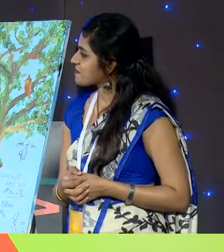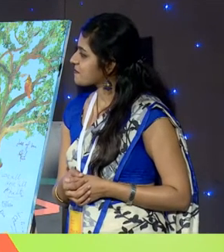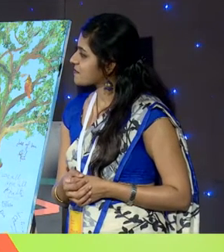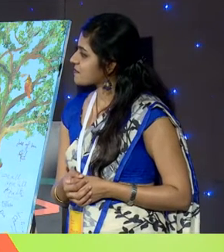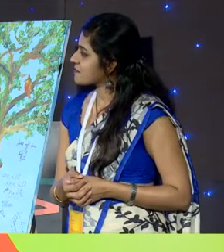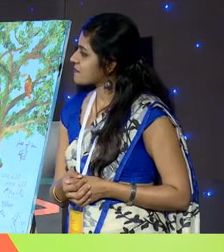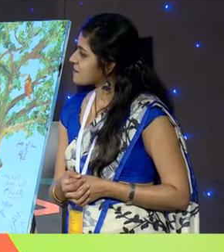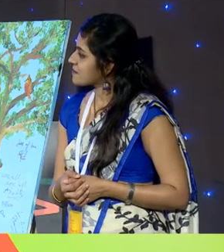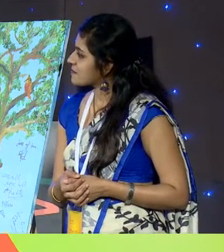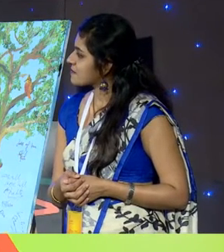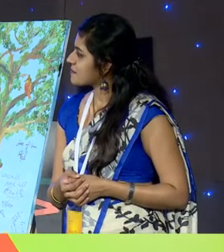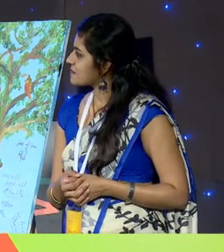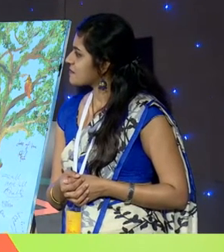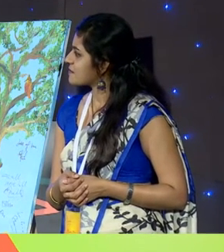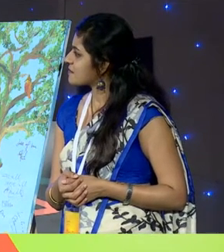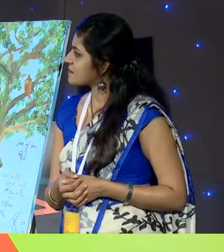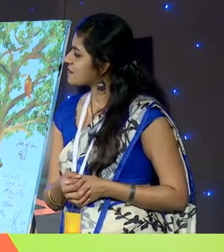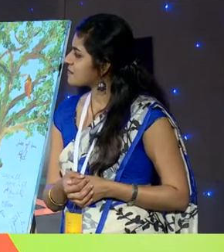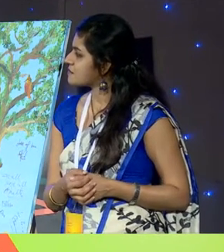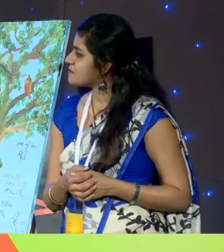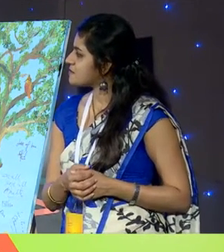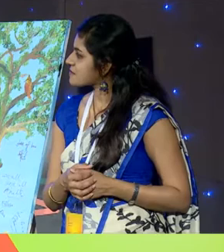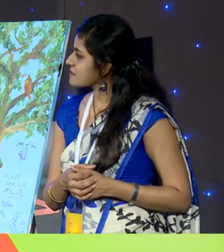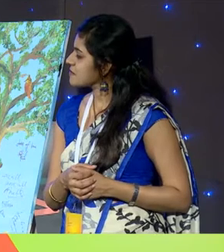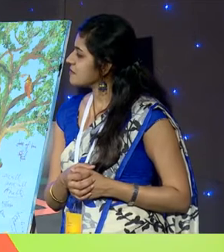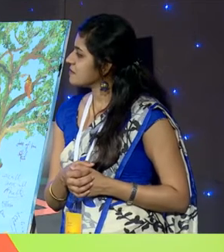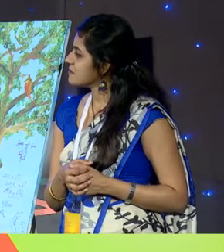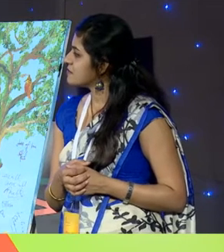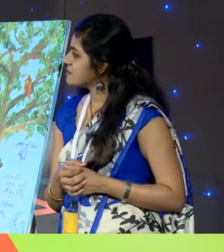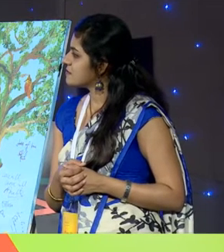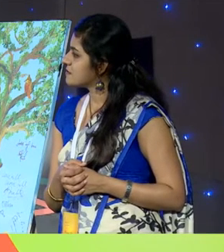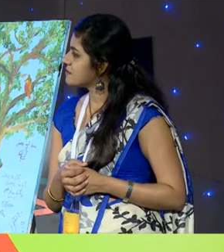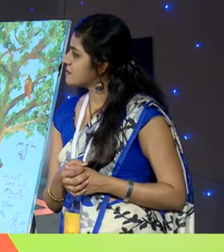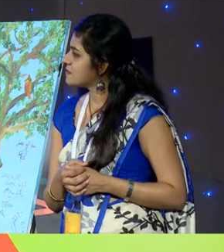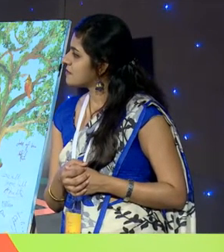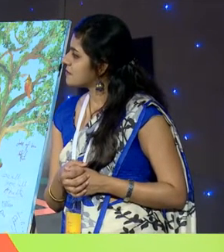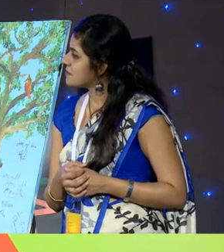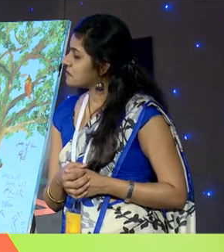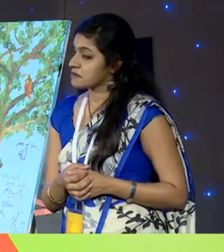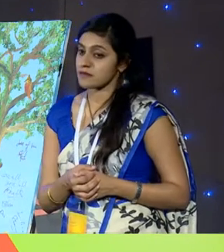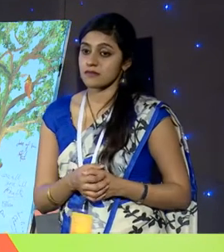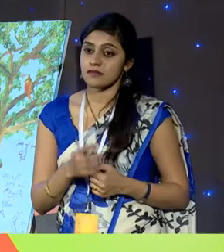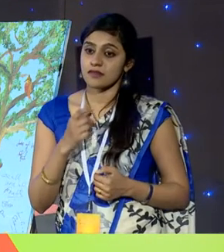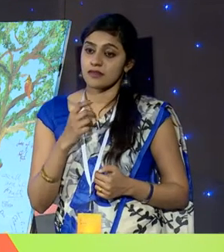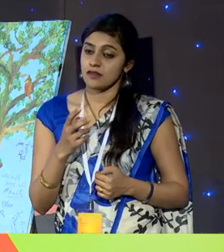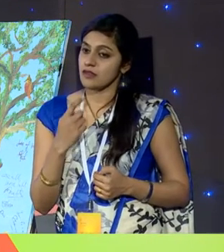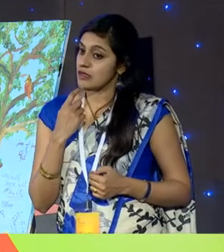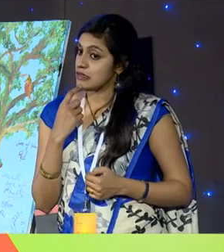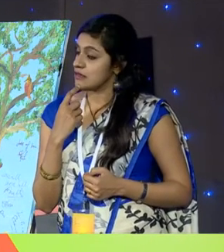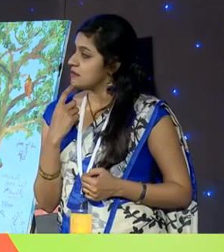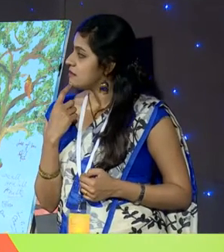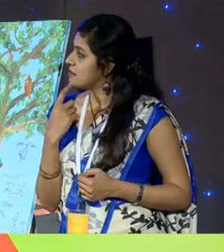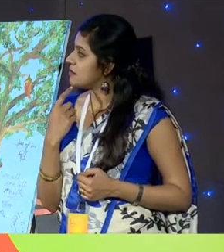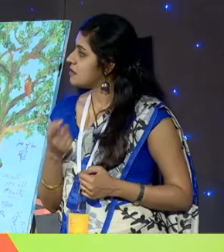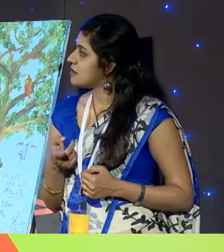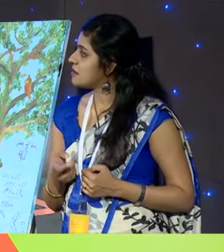about 2 million, 2.6 million, or round about that, persons with disability in this country. And what's our population?